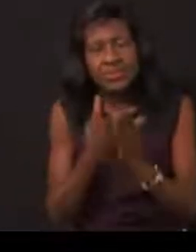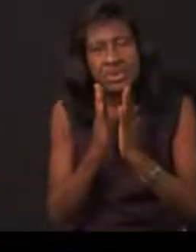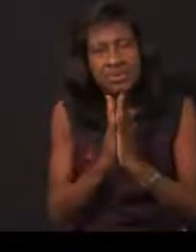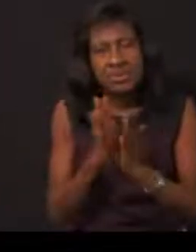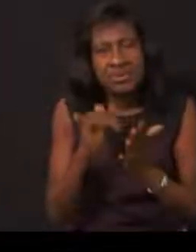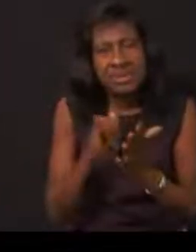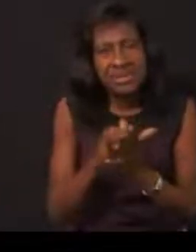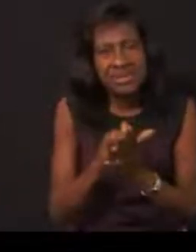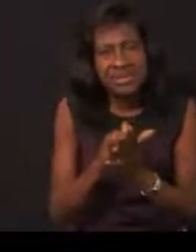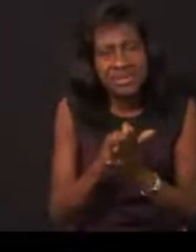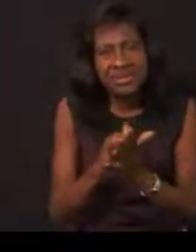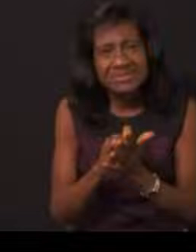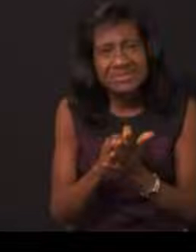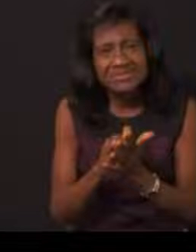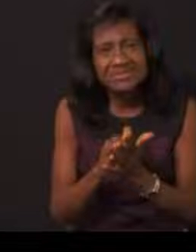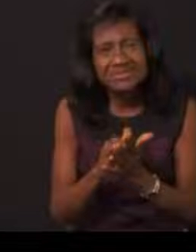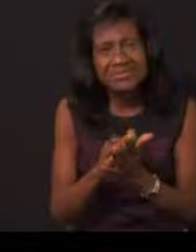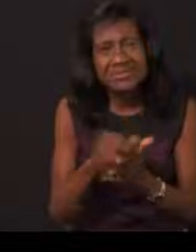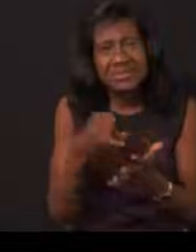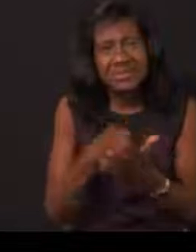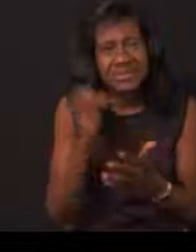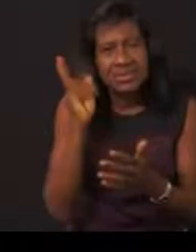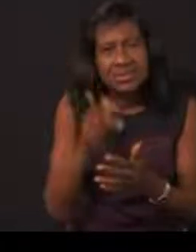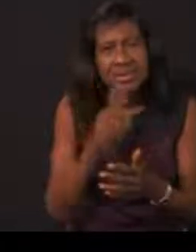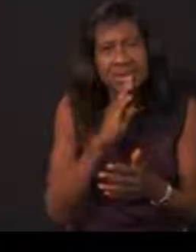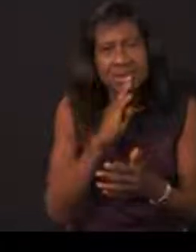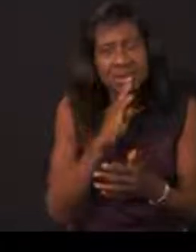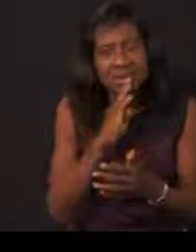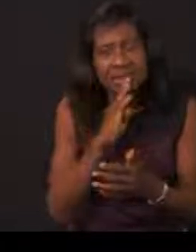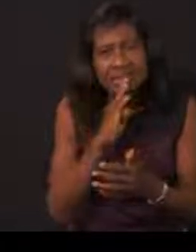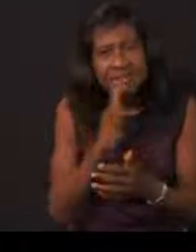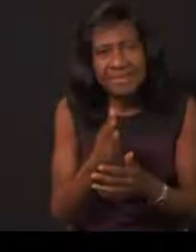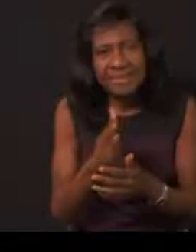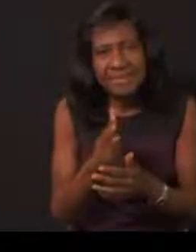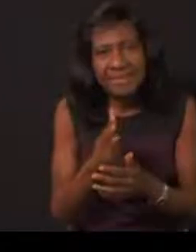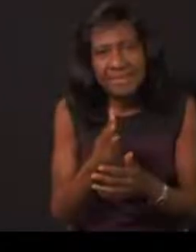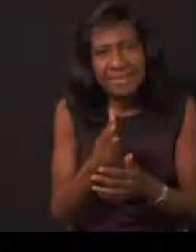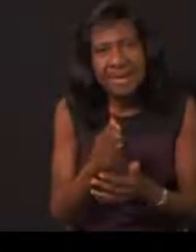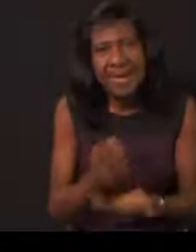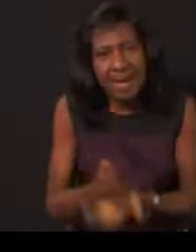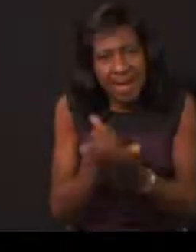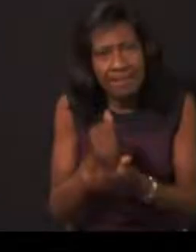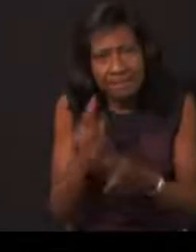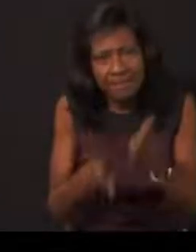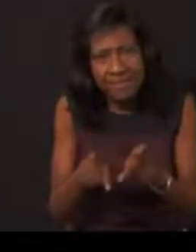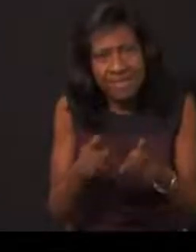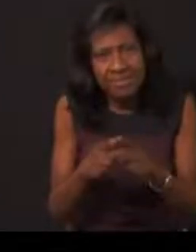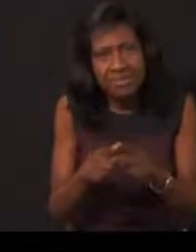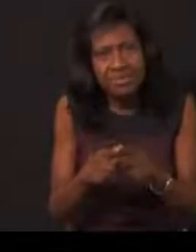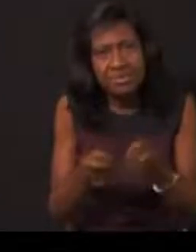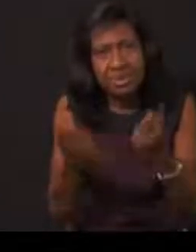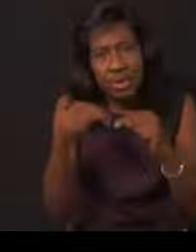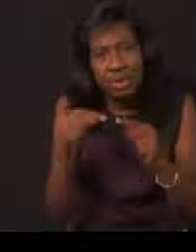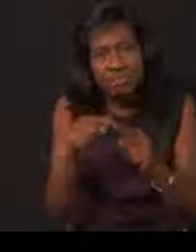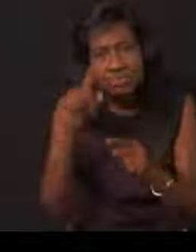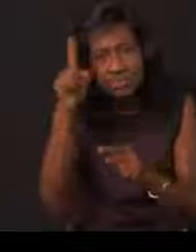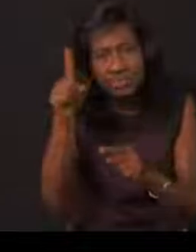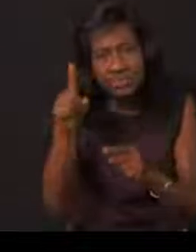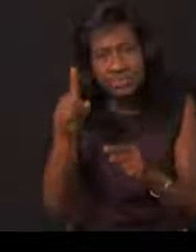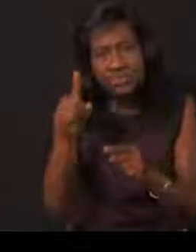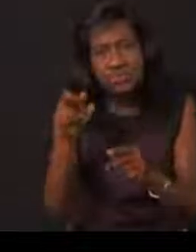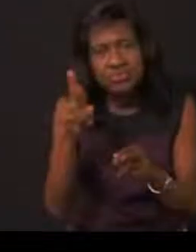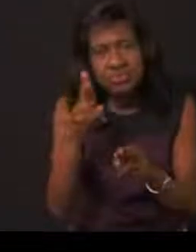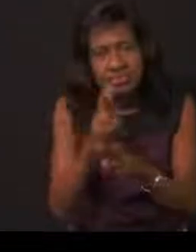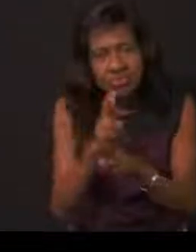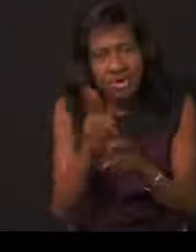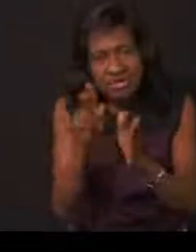might take it to heart, and it might really be the means of our people being drawn back to you. Righteousness exalteth a